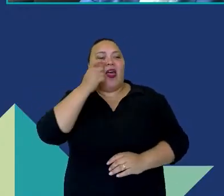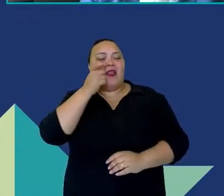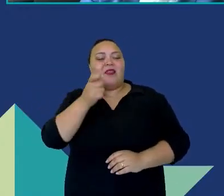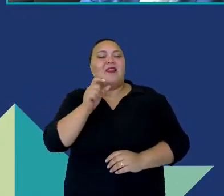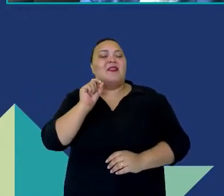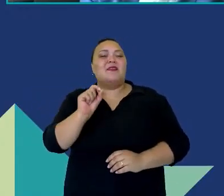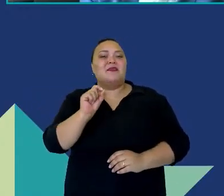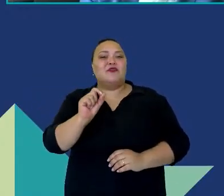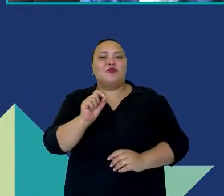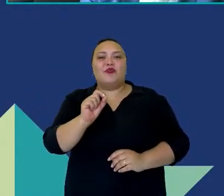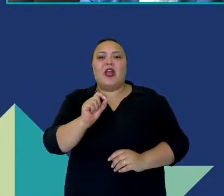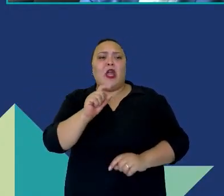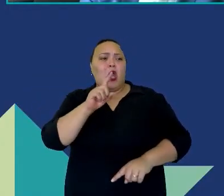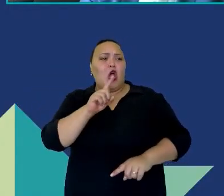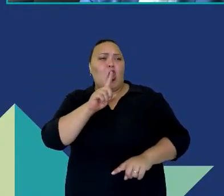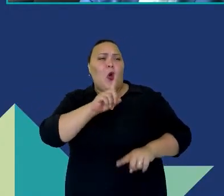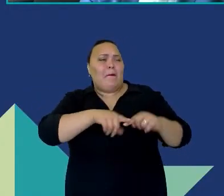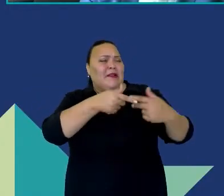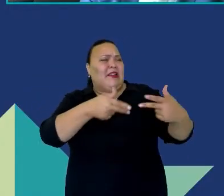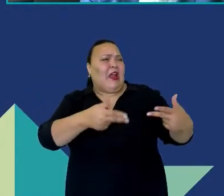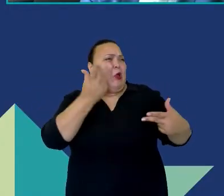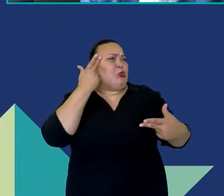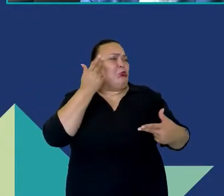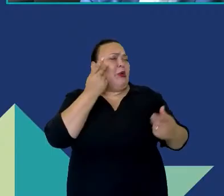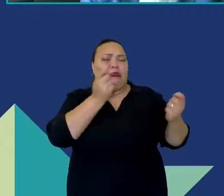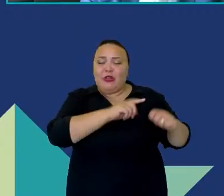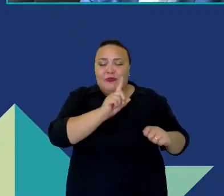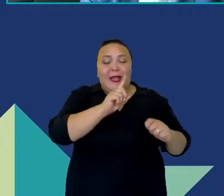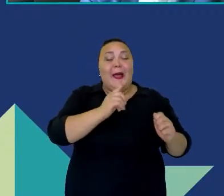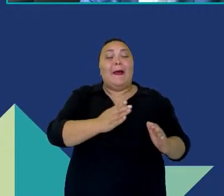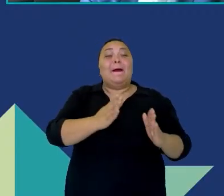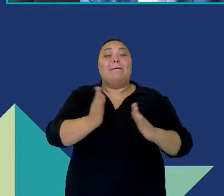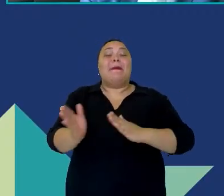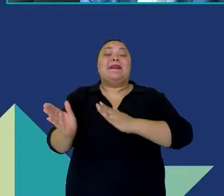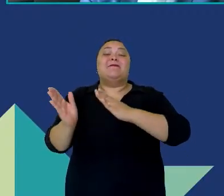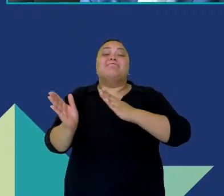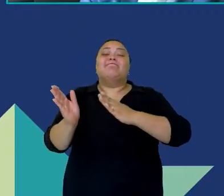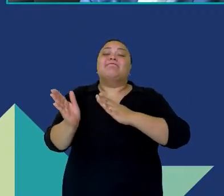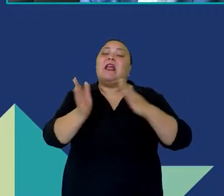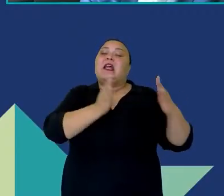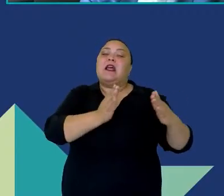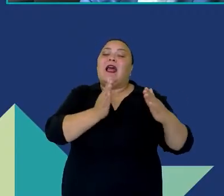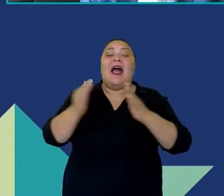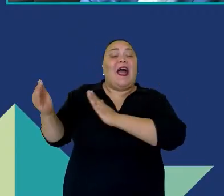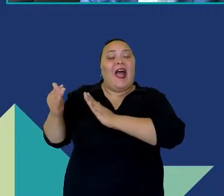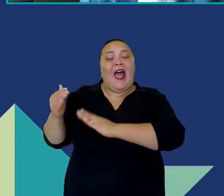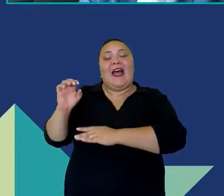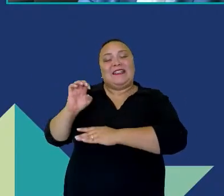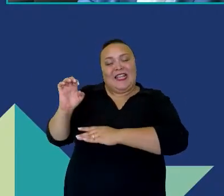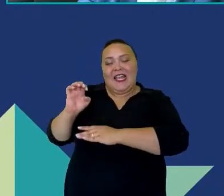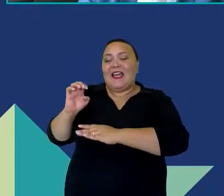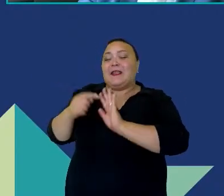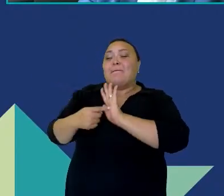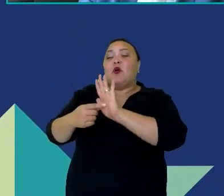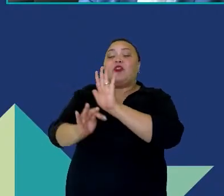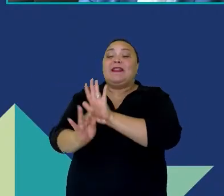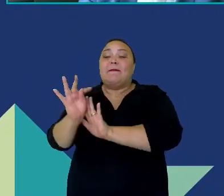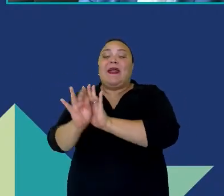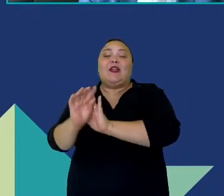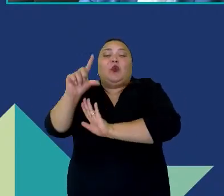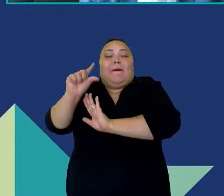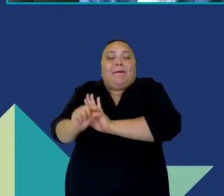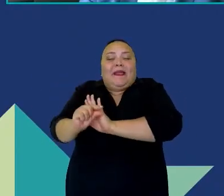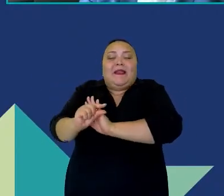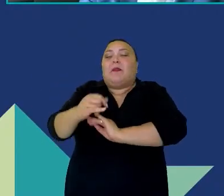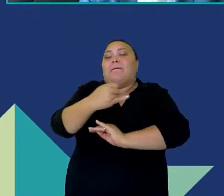left, it shows the minimum temperature is minus 17.1 Celsius. And